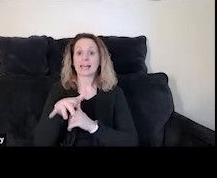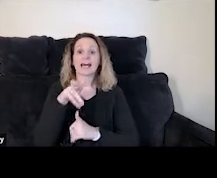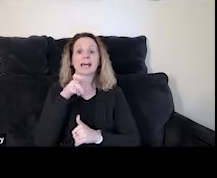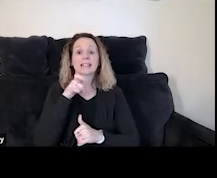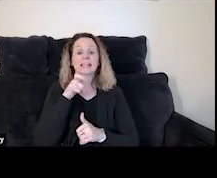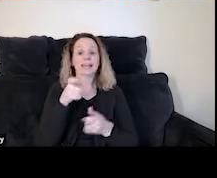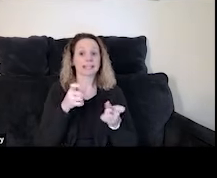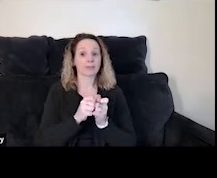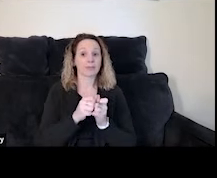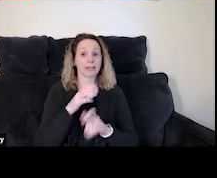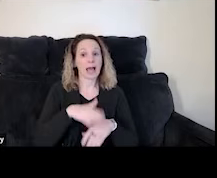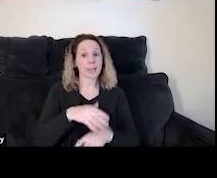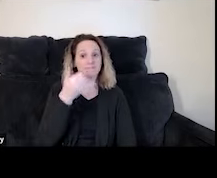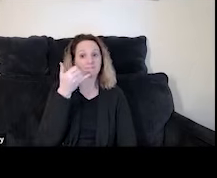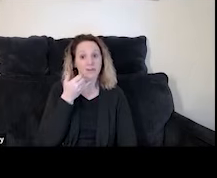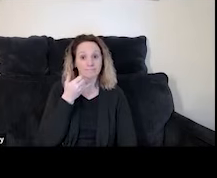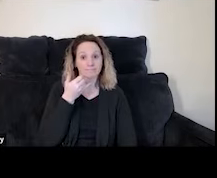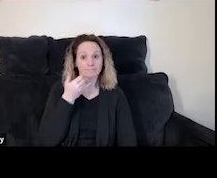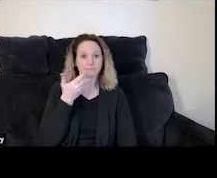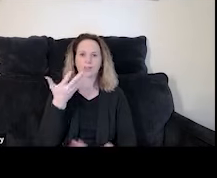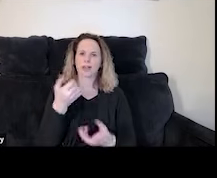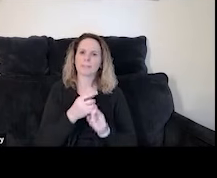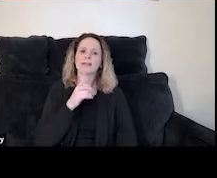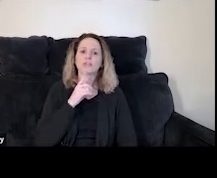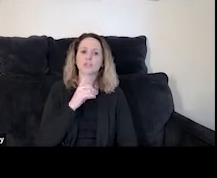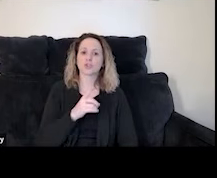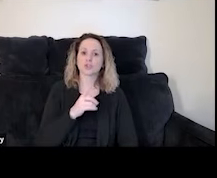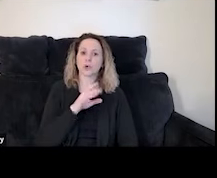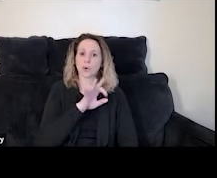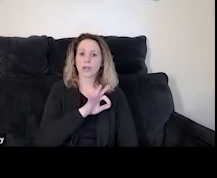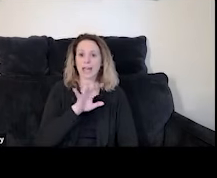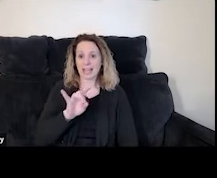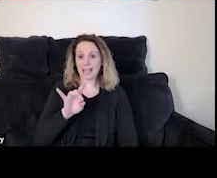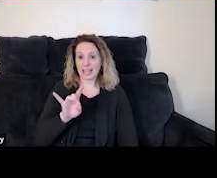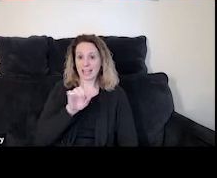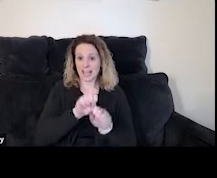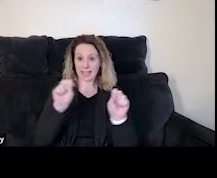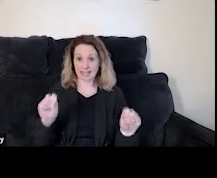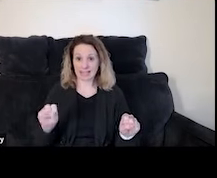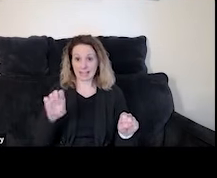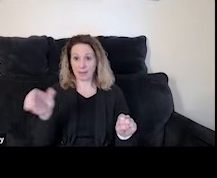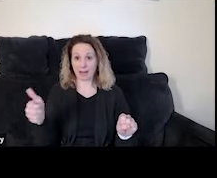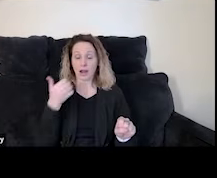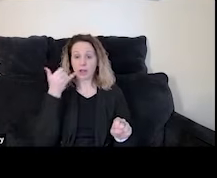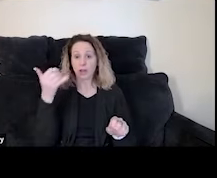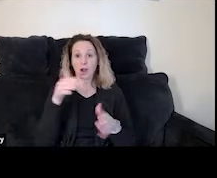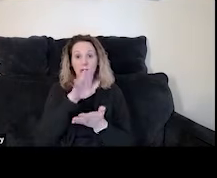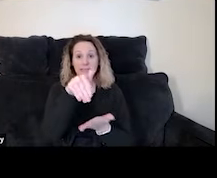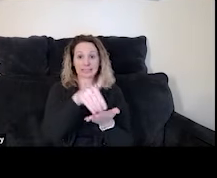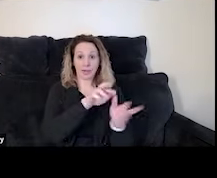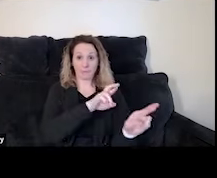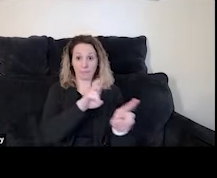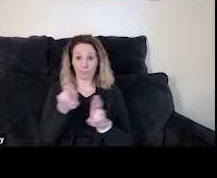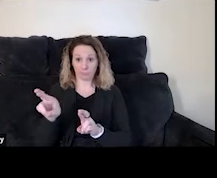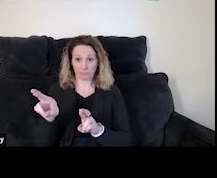phone. And we wanted to make sure that our 988 system, as well as our other call centers, were prepared